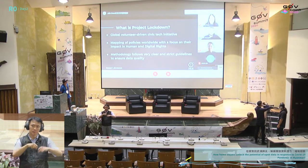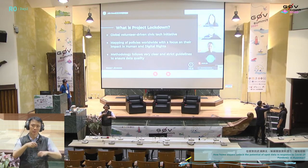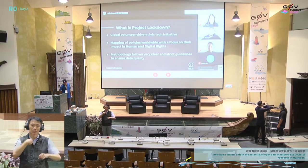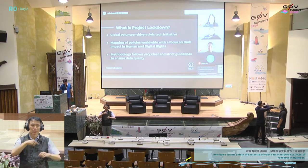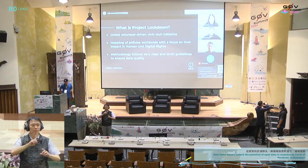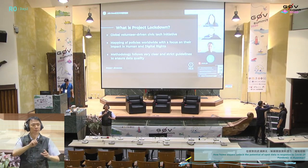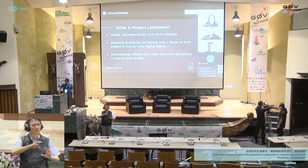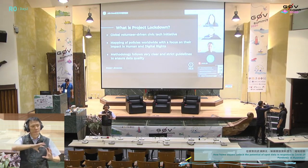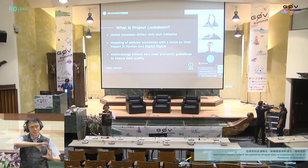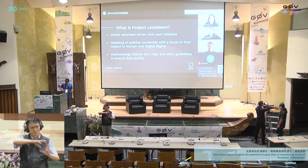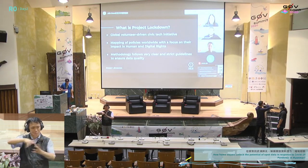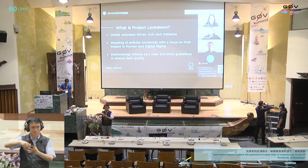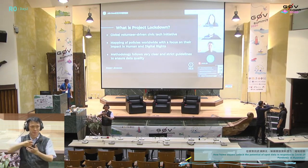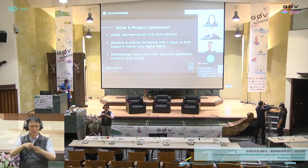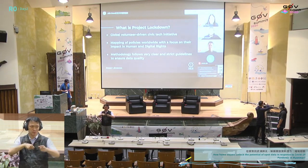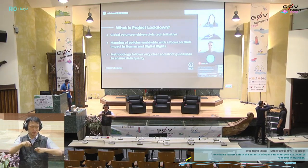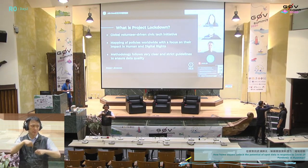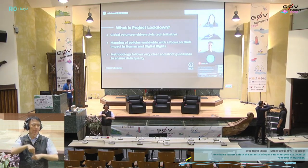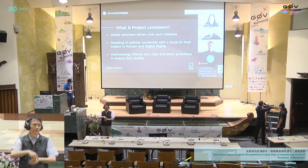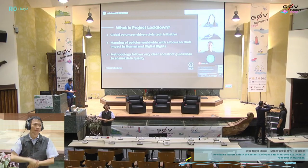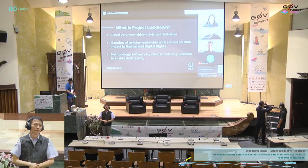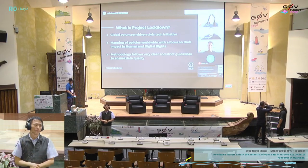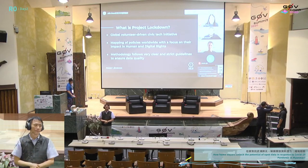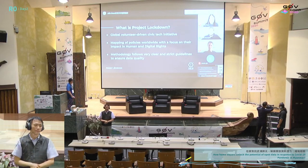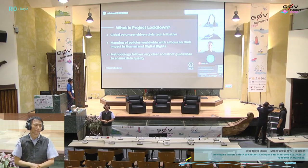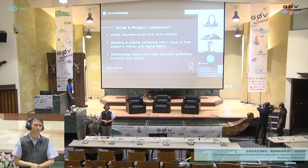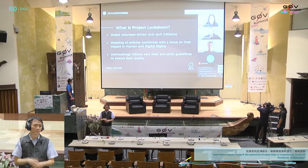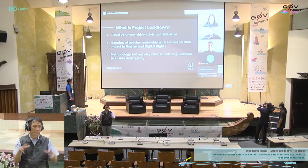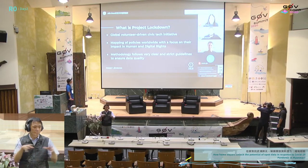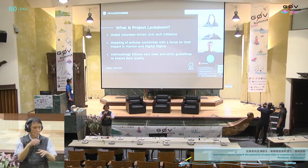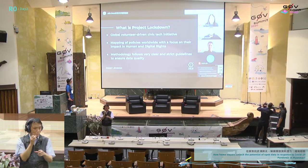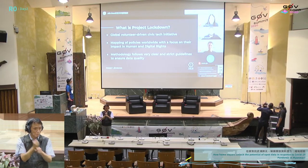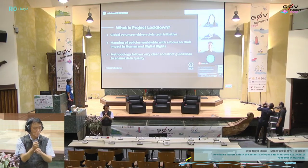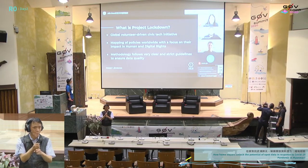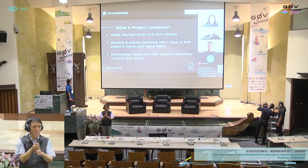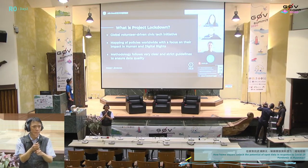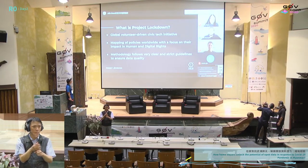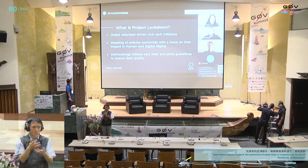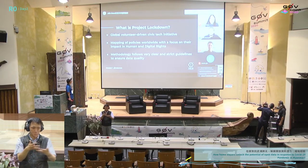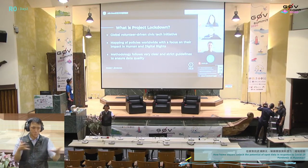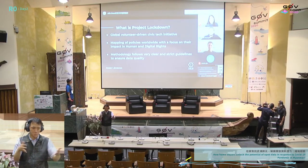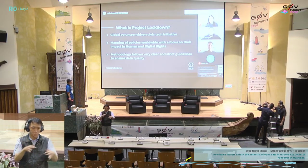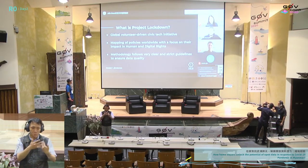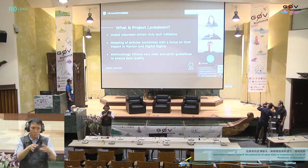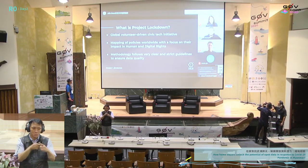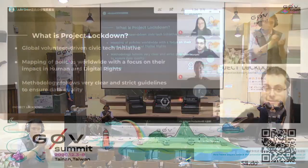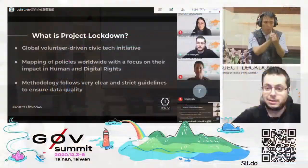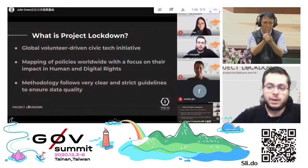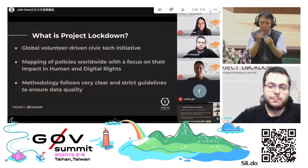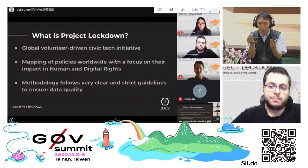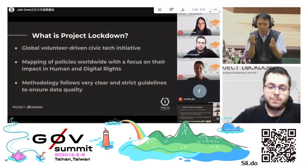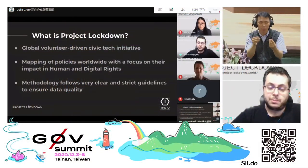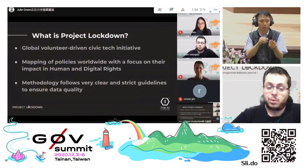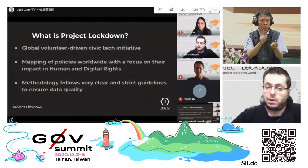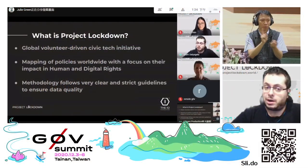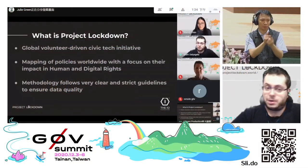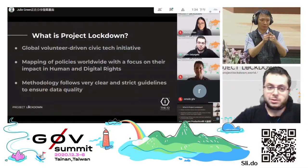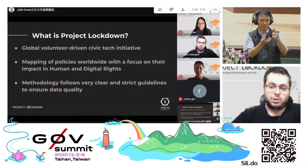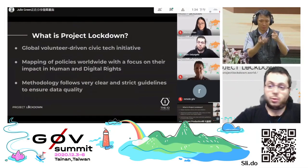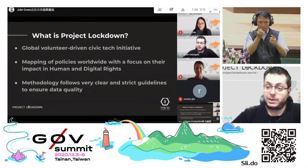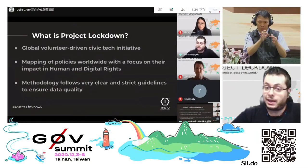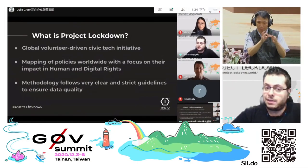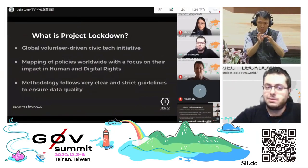of people who haven't met each other and who are very interested in human rights and in making sure that people